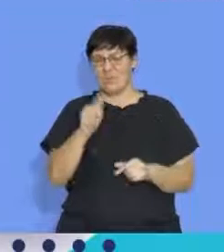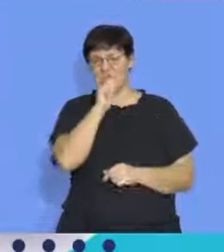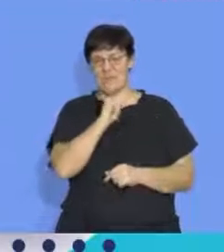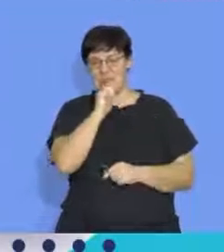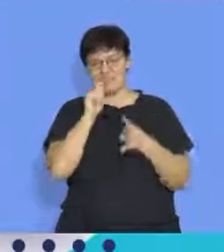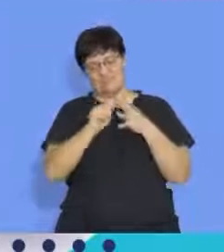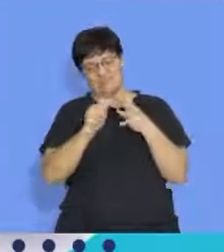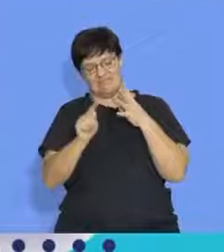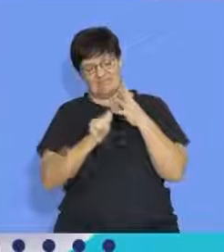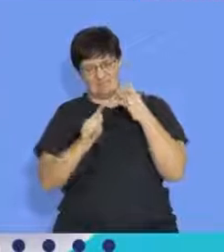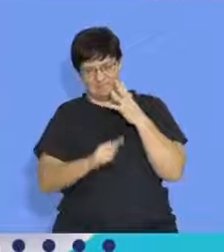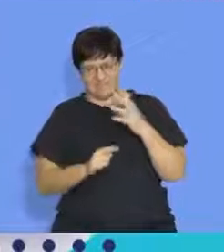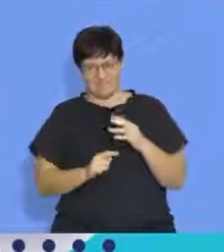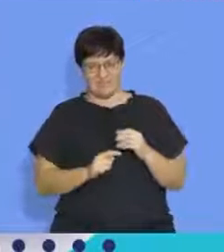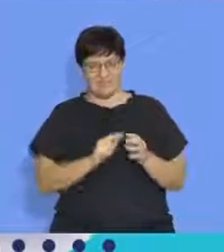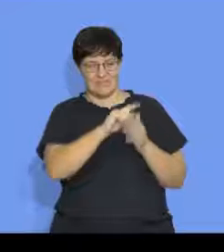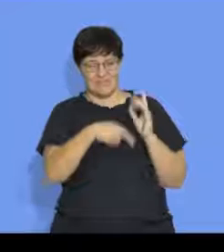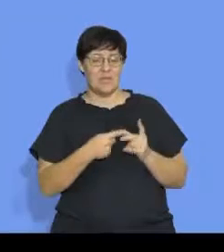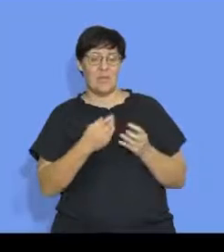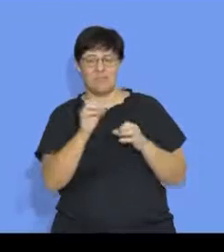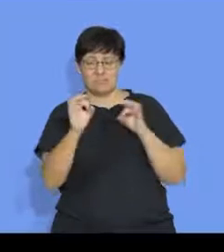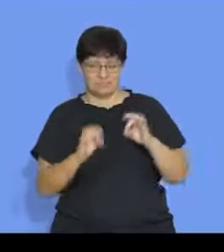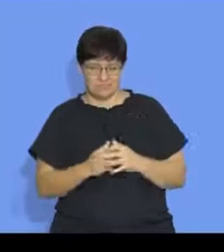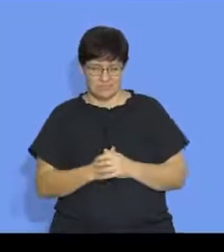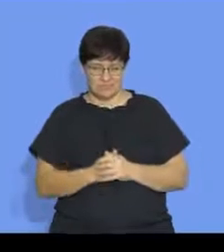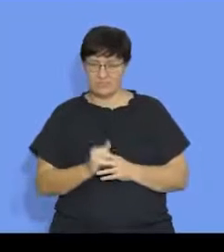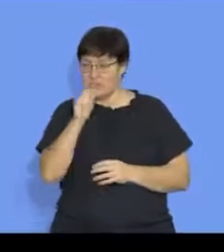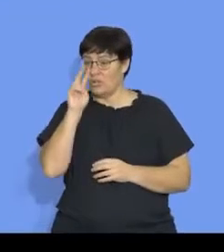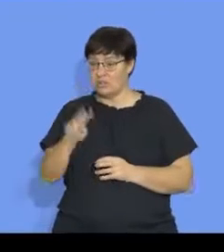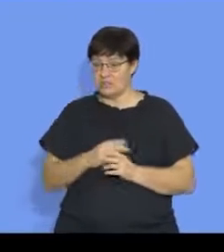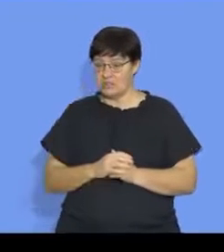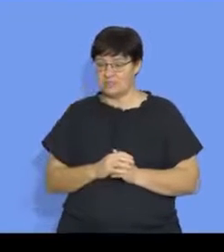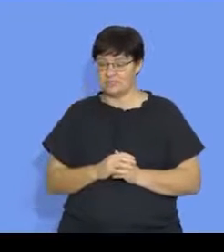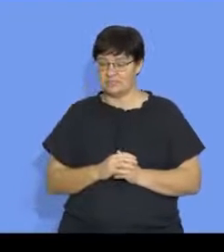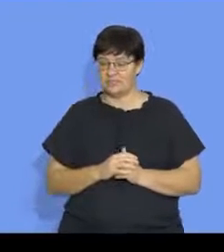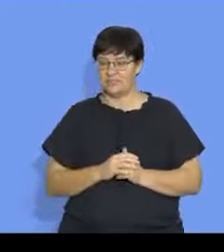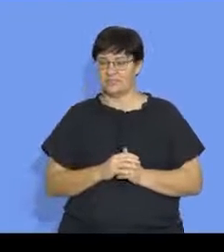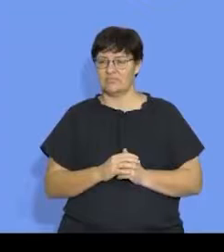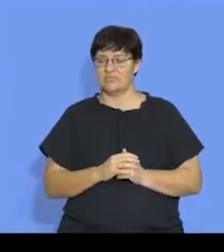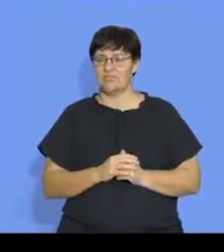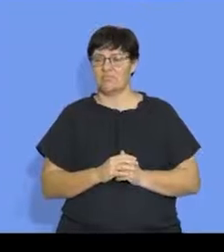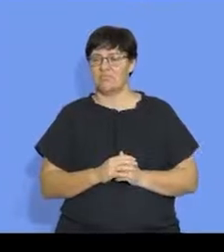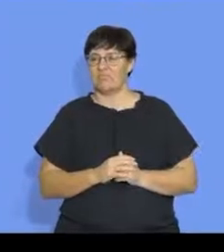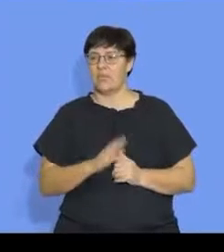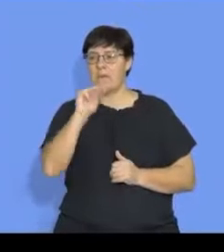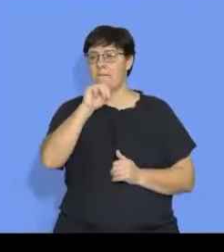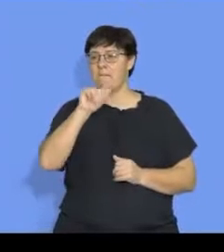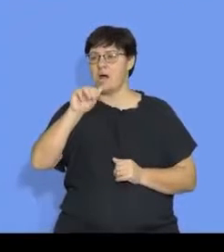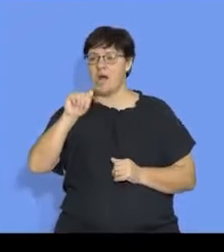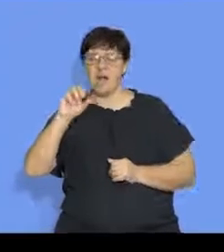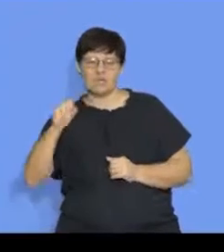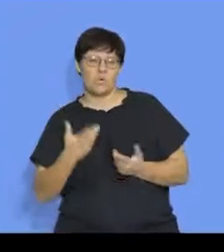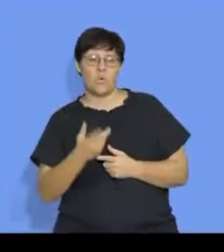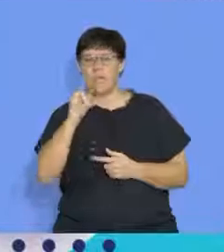these microorganisms. Guys, have a look here. Right, we call it mas or masi.